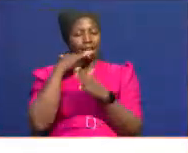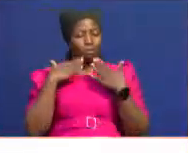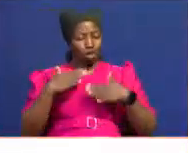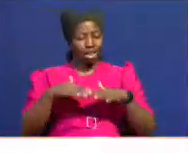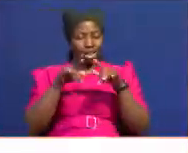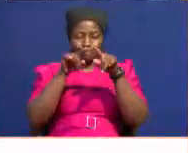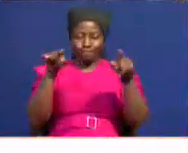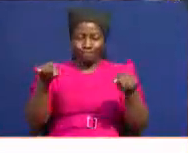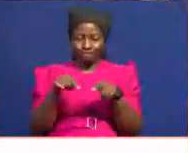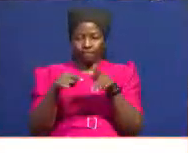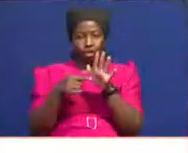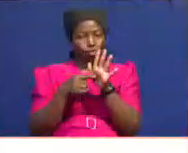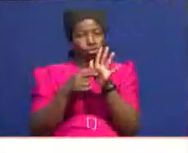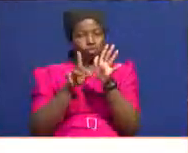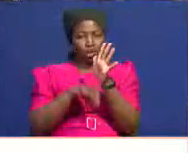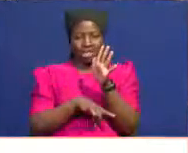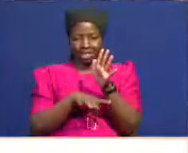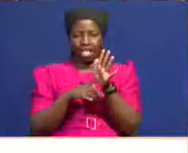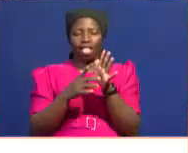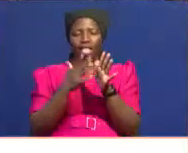even in death.